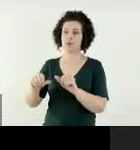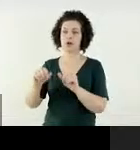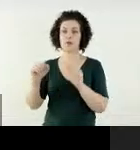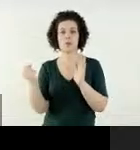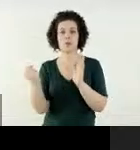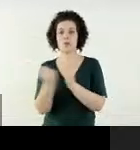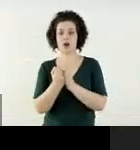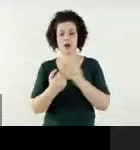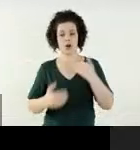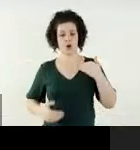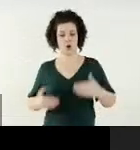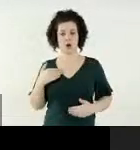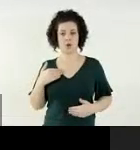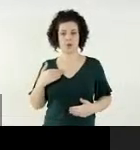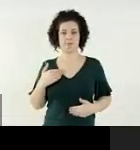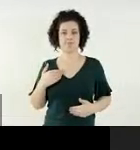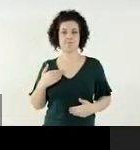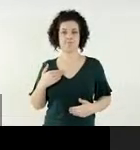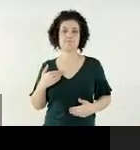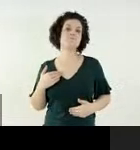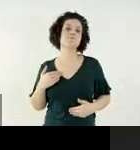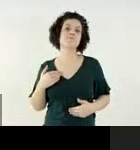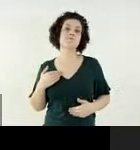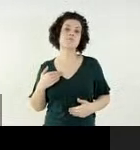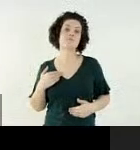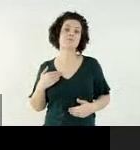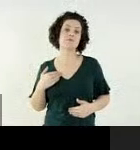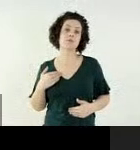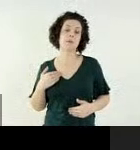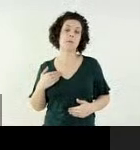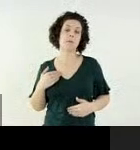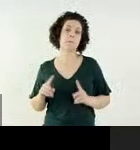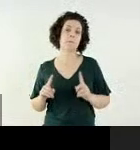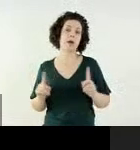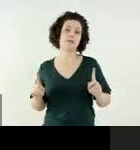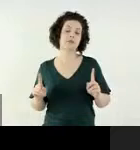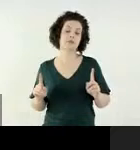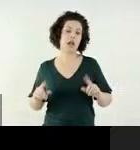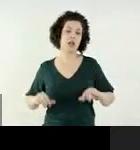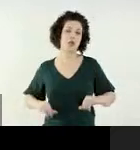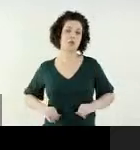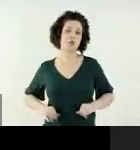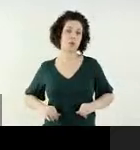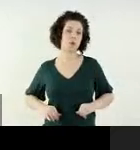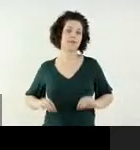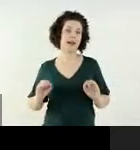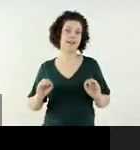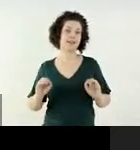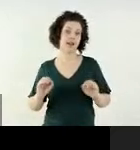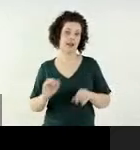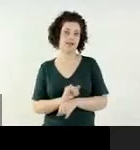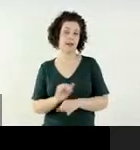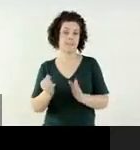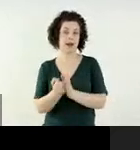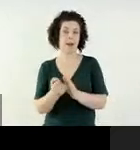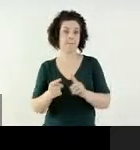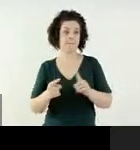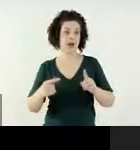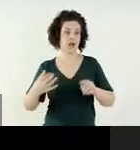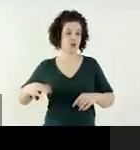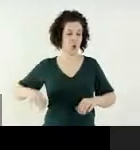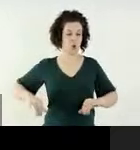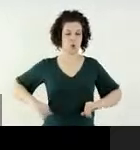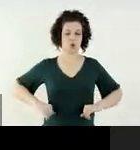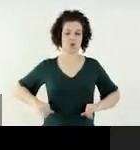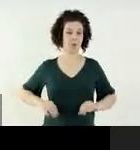harm, to sort of quote the sign earlier, to speak the story of our loss and to shed